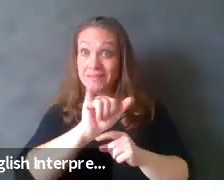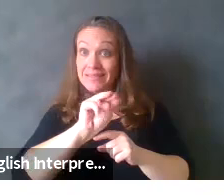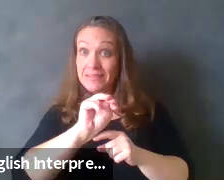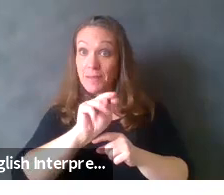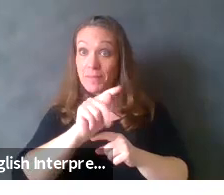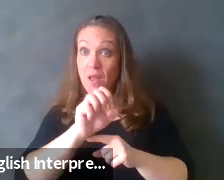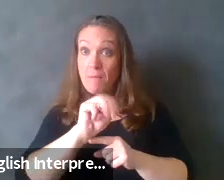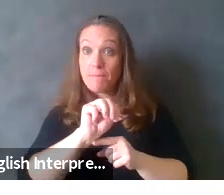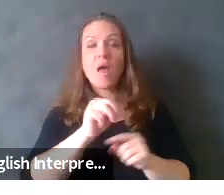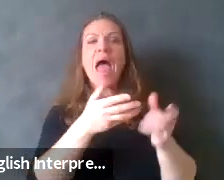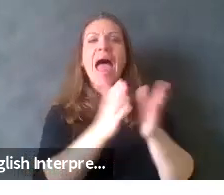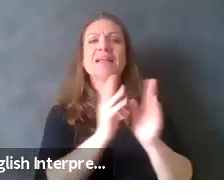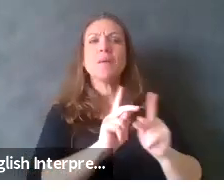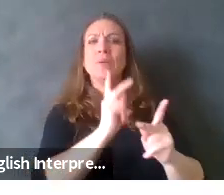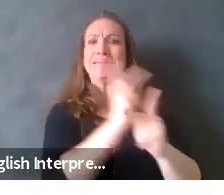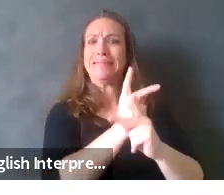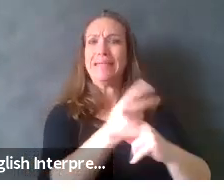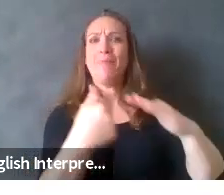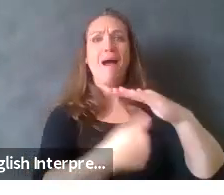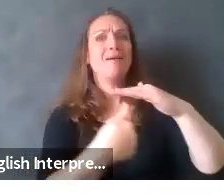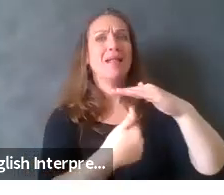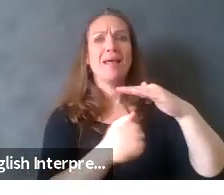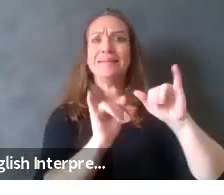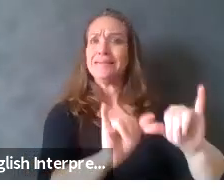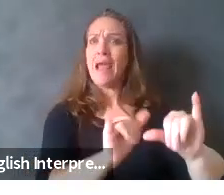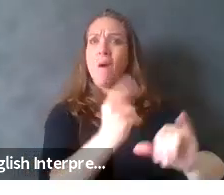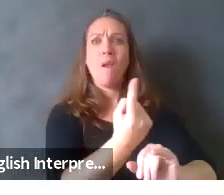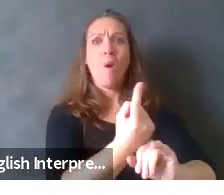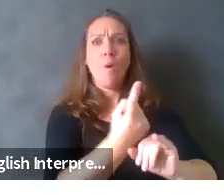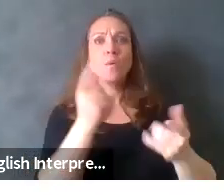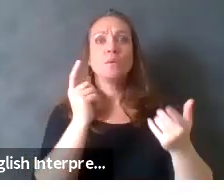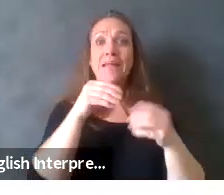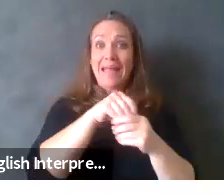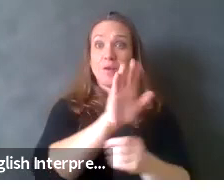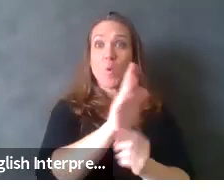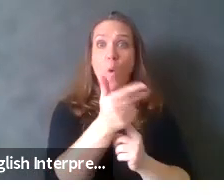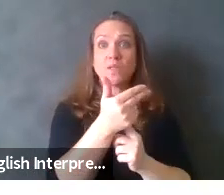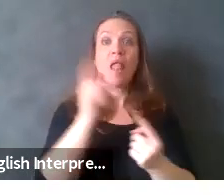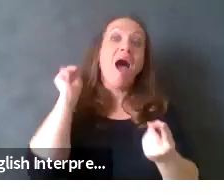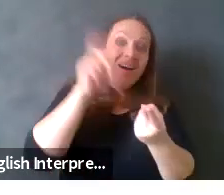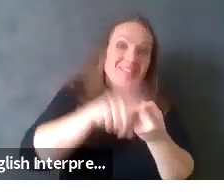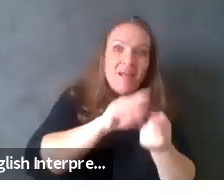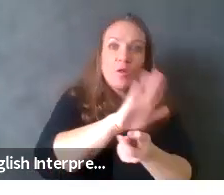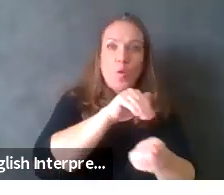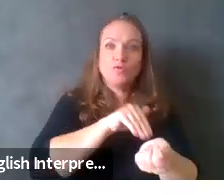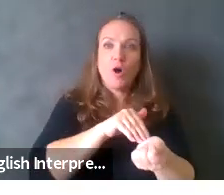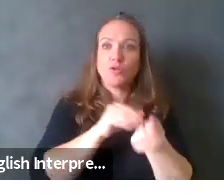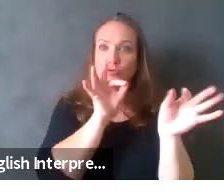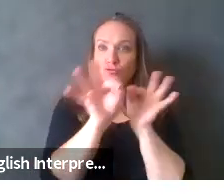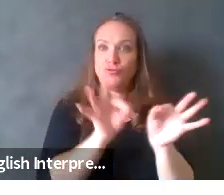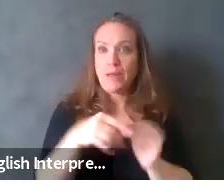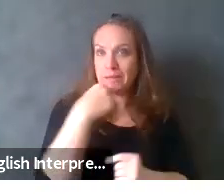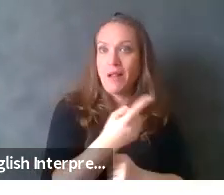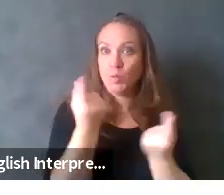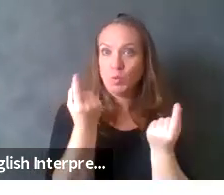self-isolate in hotel rooms until public health or their healthcare provider gives them direction. We want to